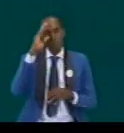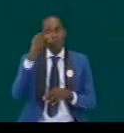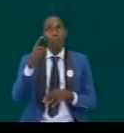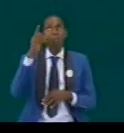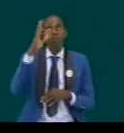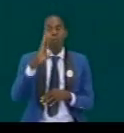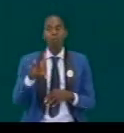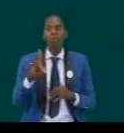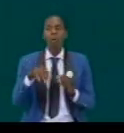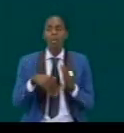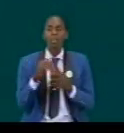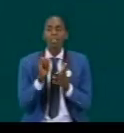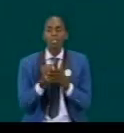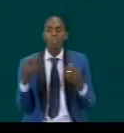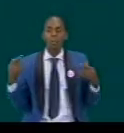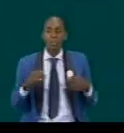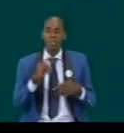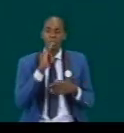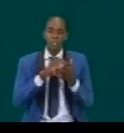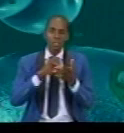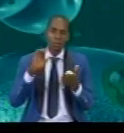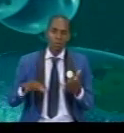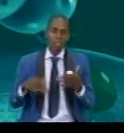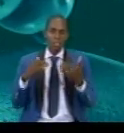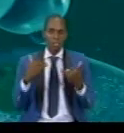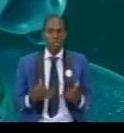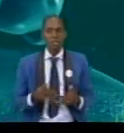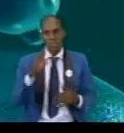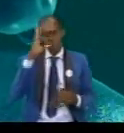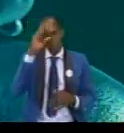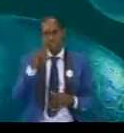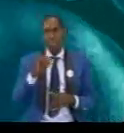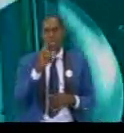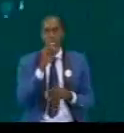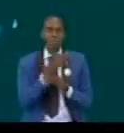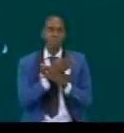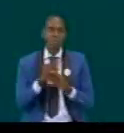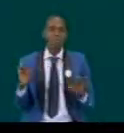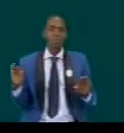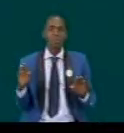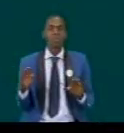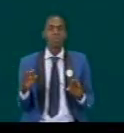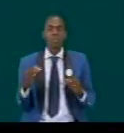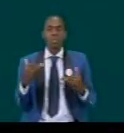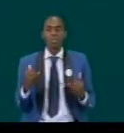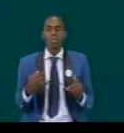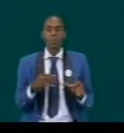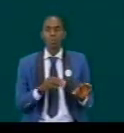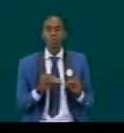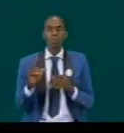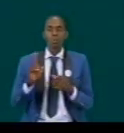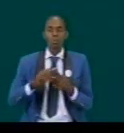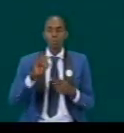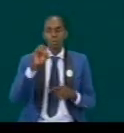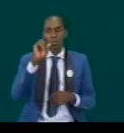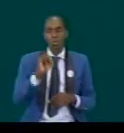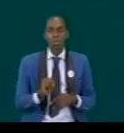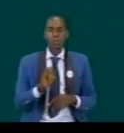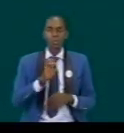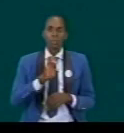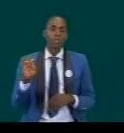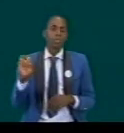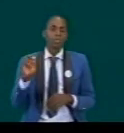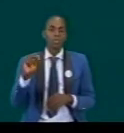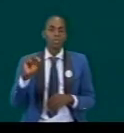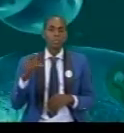the pain is gone and now I am free. We now take you to Southeast Nigeria, to the